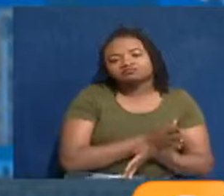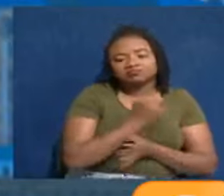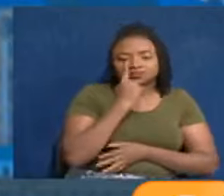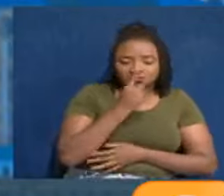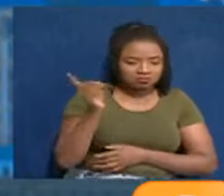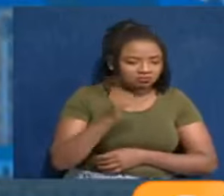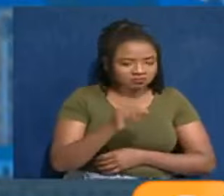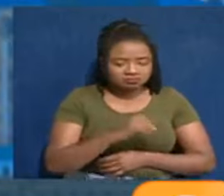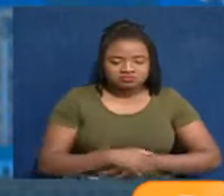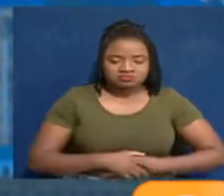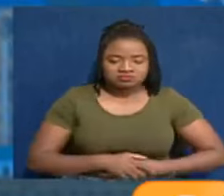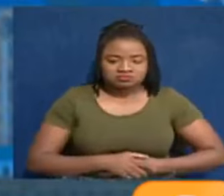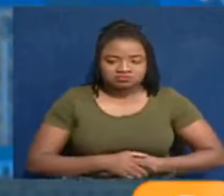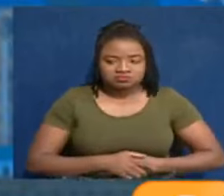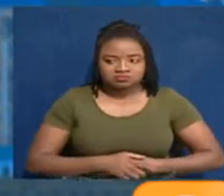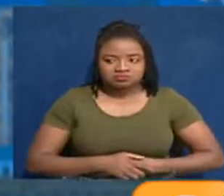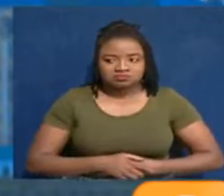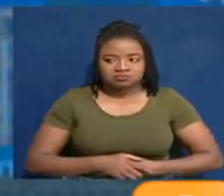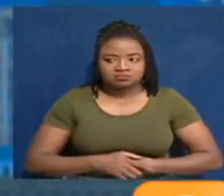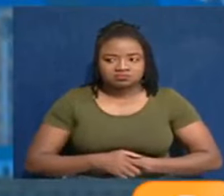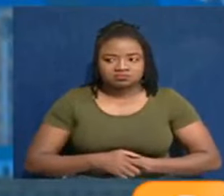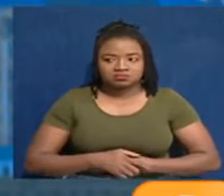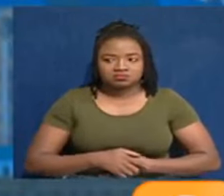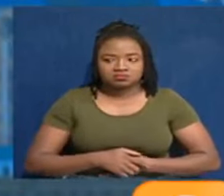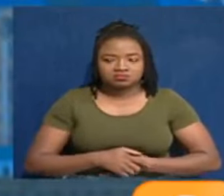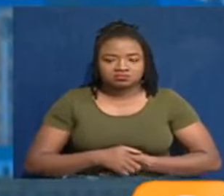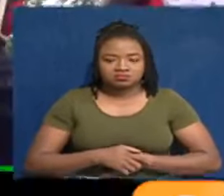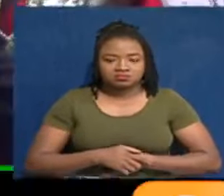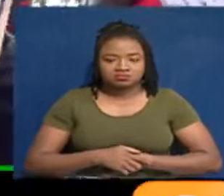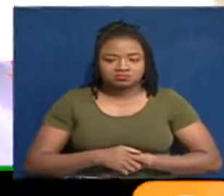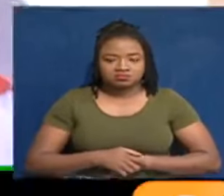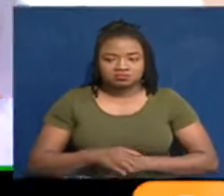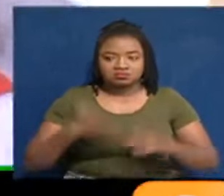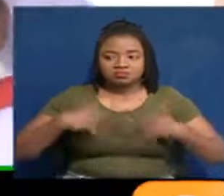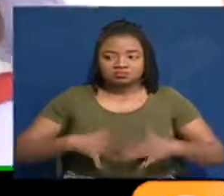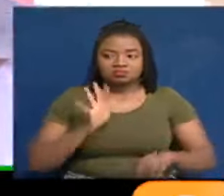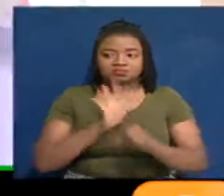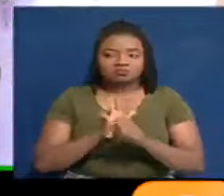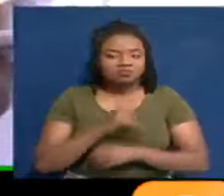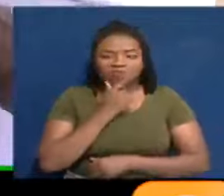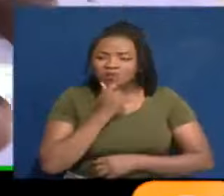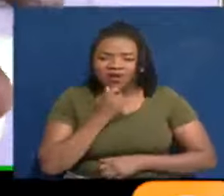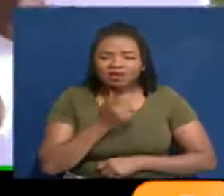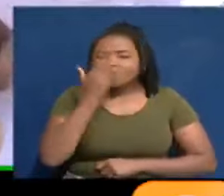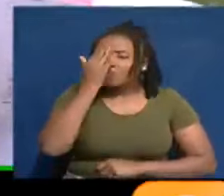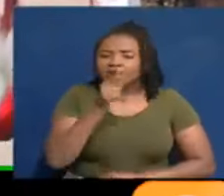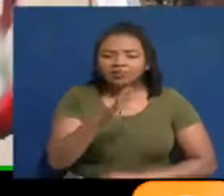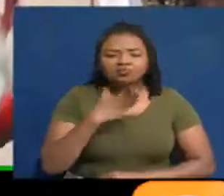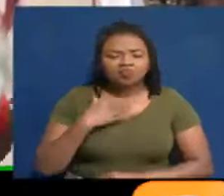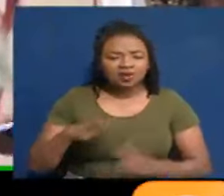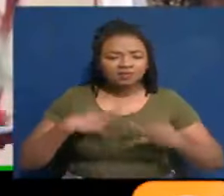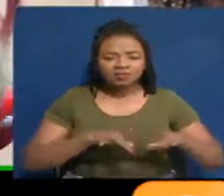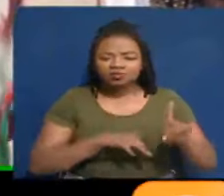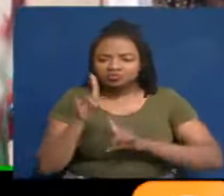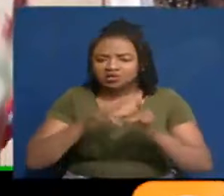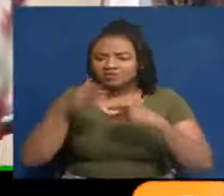economy to grow. You know, many people are asking a question you may ask is, why are you pushing for job migration? Our President William Ruto has been very